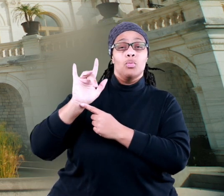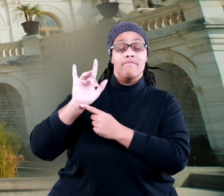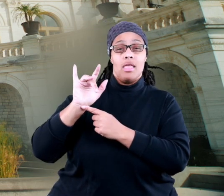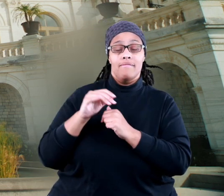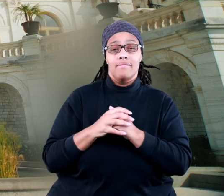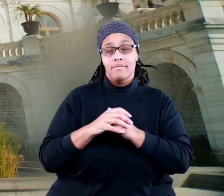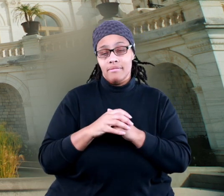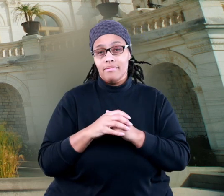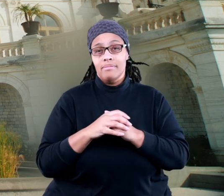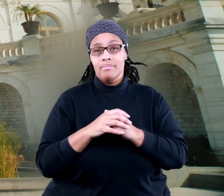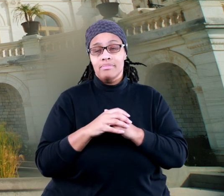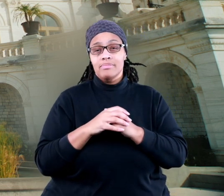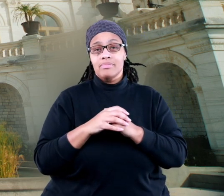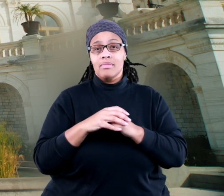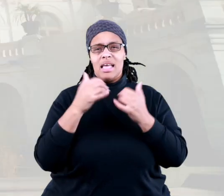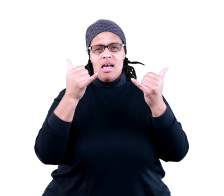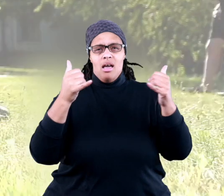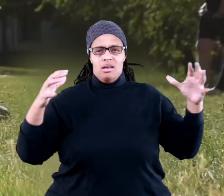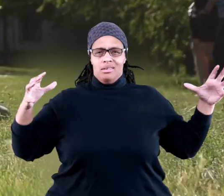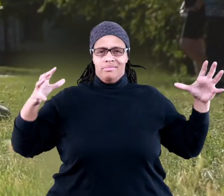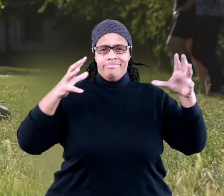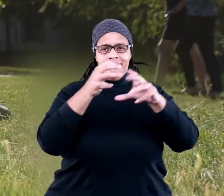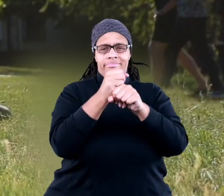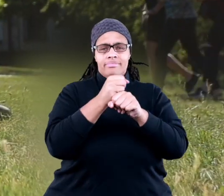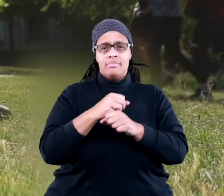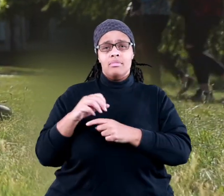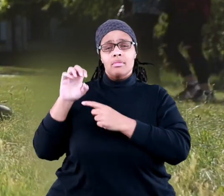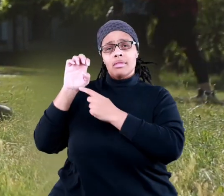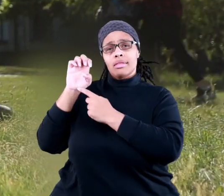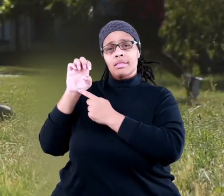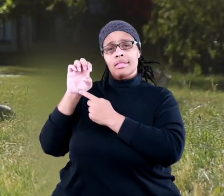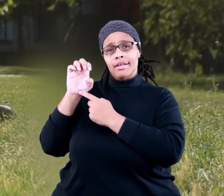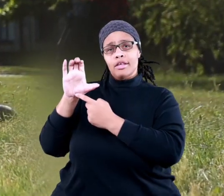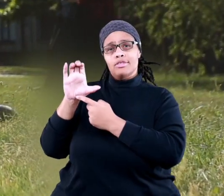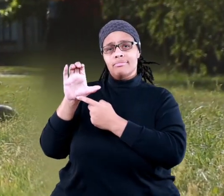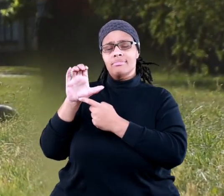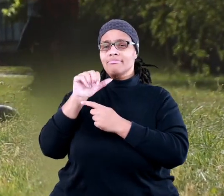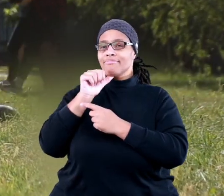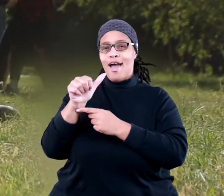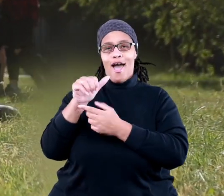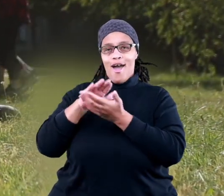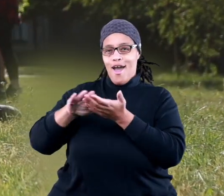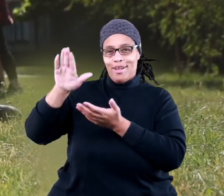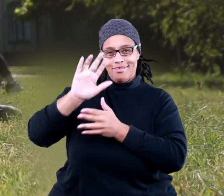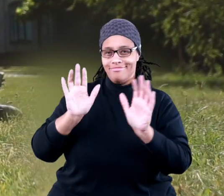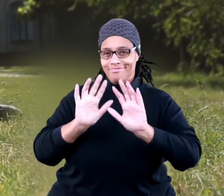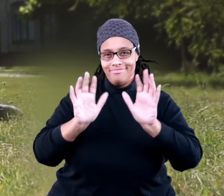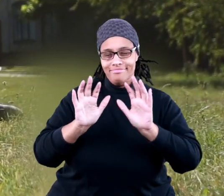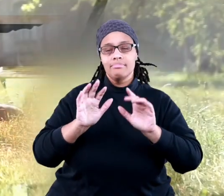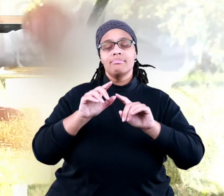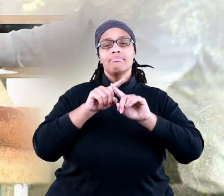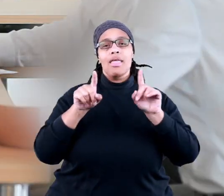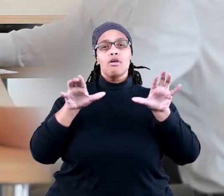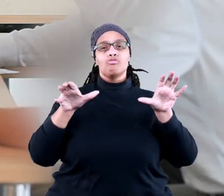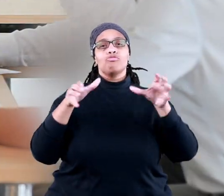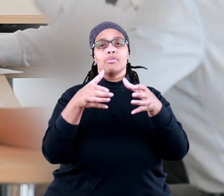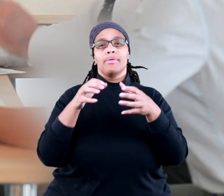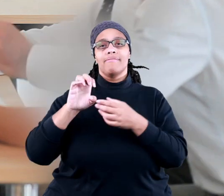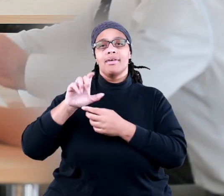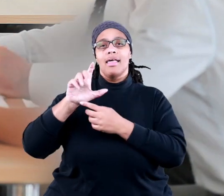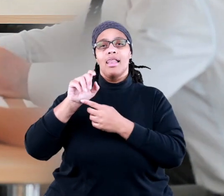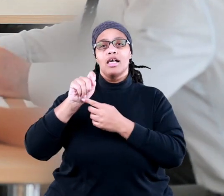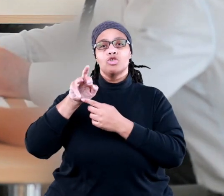and 1825. To sum up, the Electoral College is not a college at all, but a group